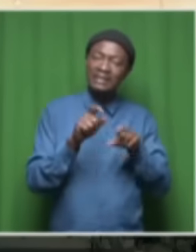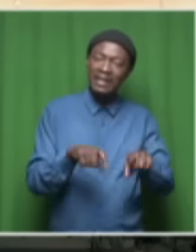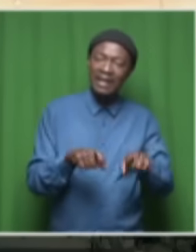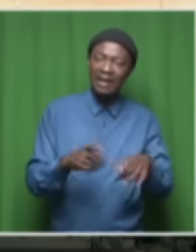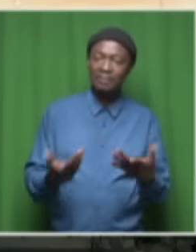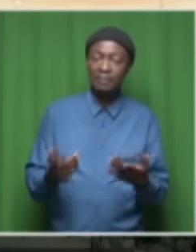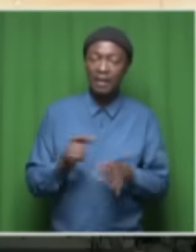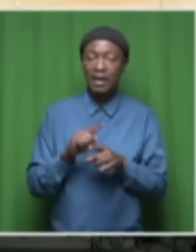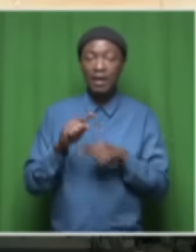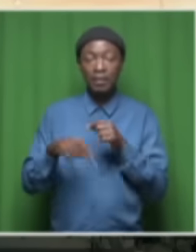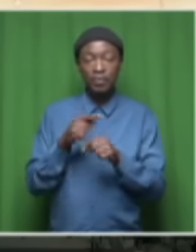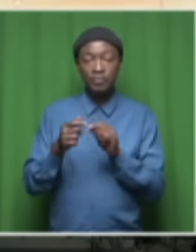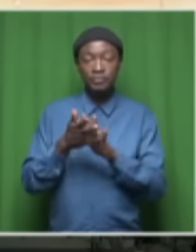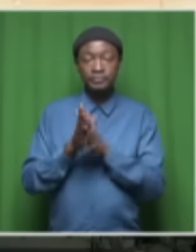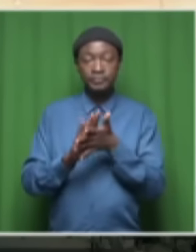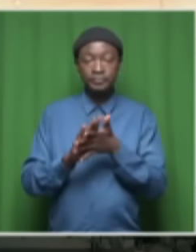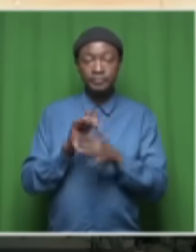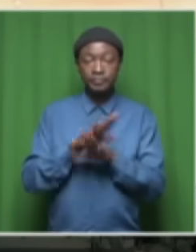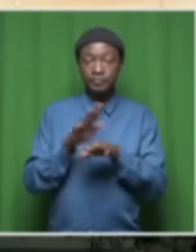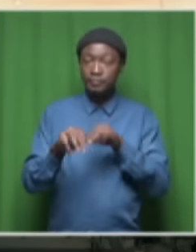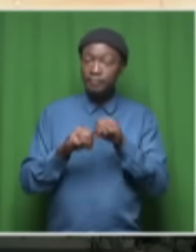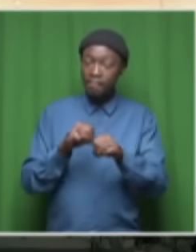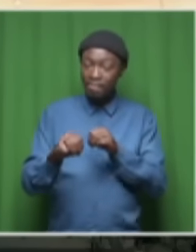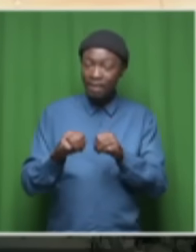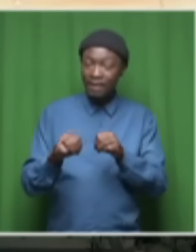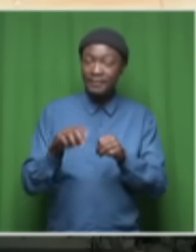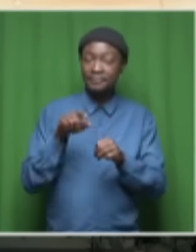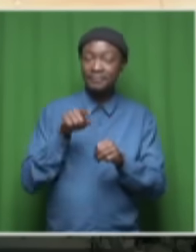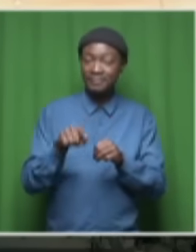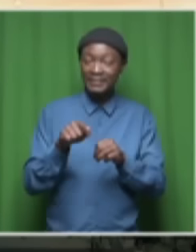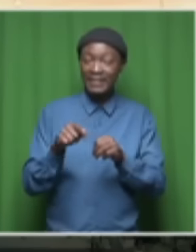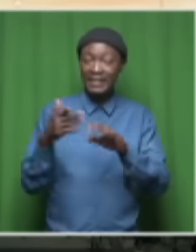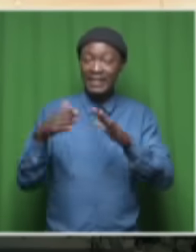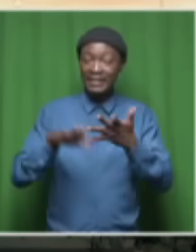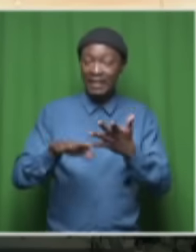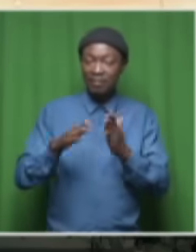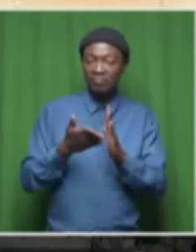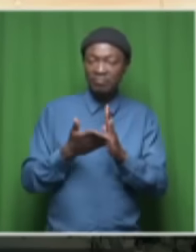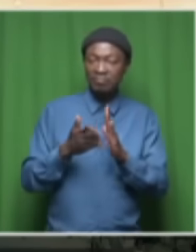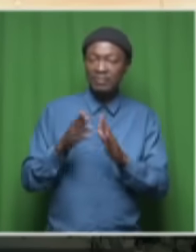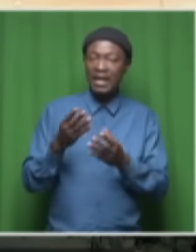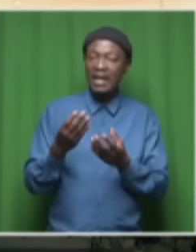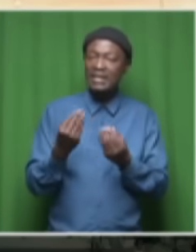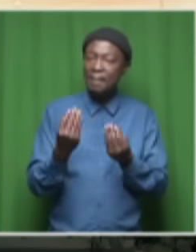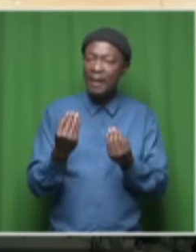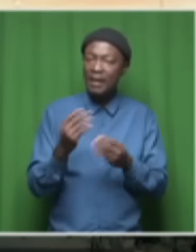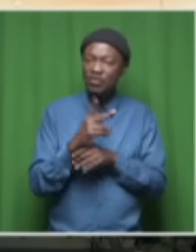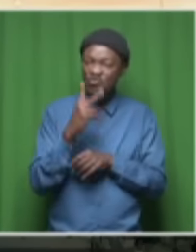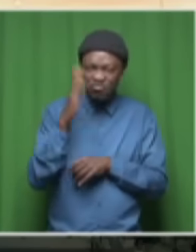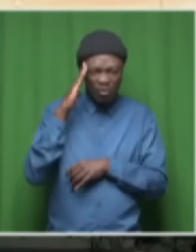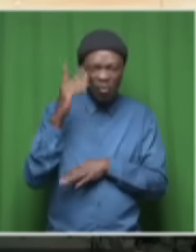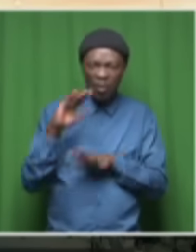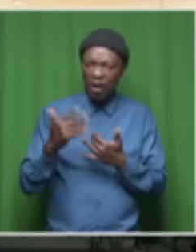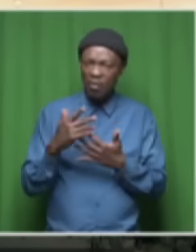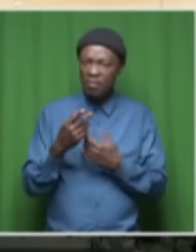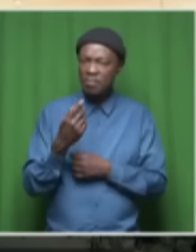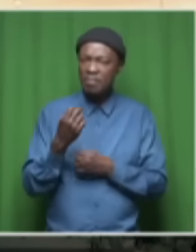in terms of disaster management and the amount of the death toll from these storms, do we know what we're looking at so far?